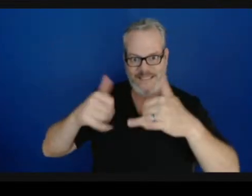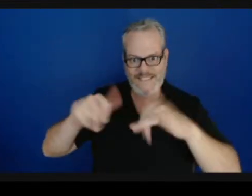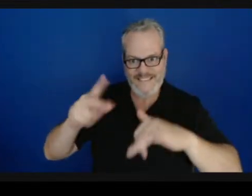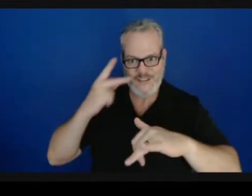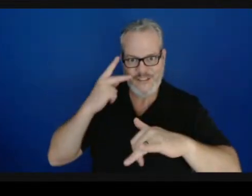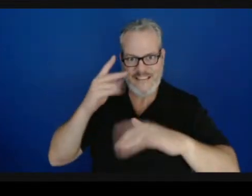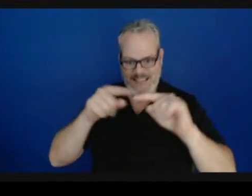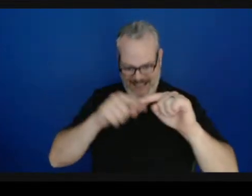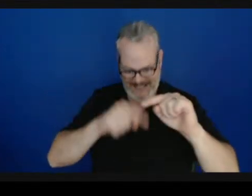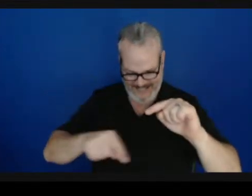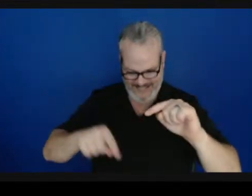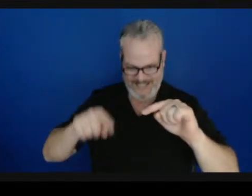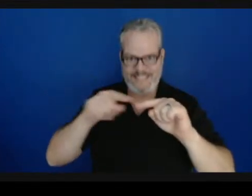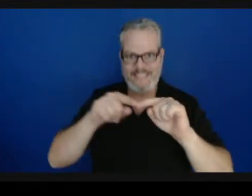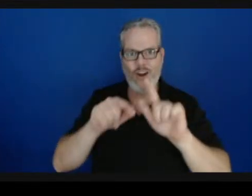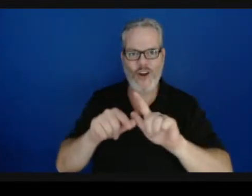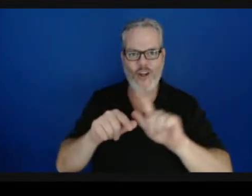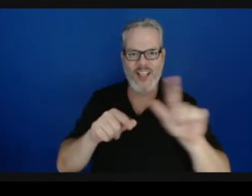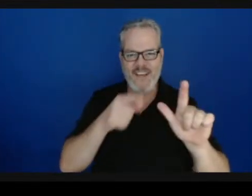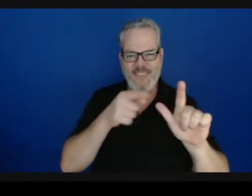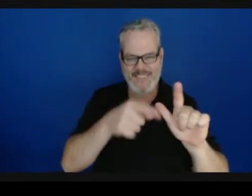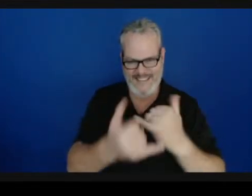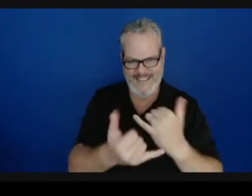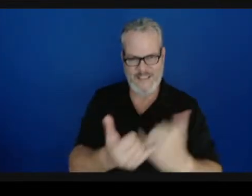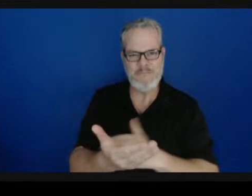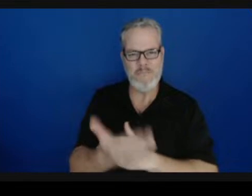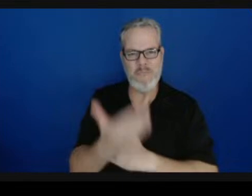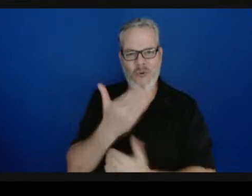side. Look at that. It comes in this morning once again.